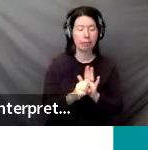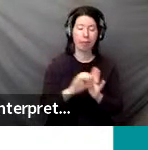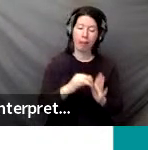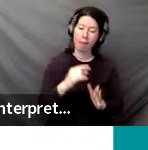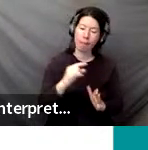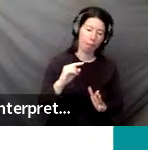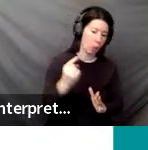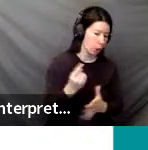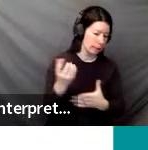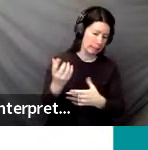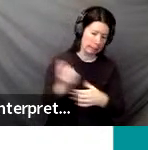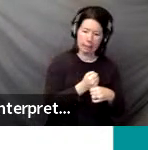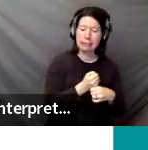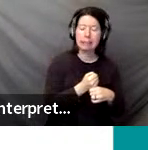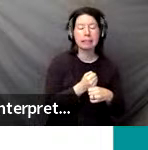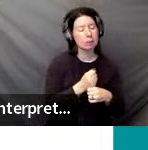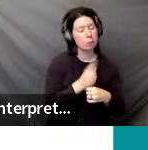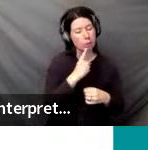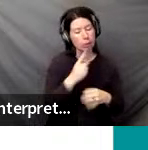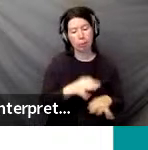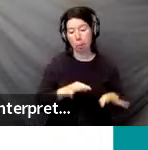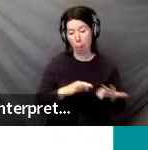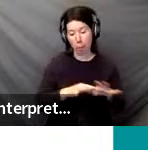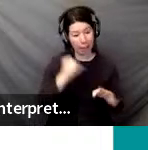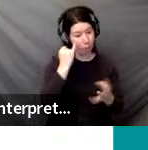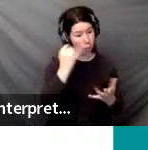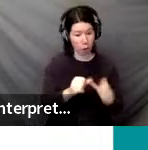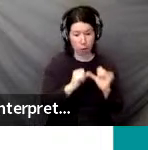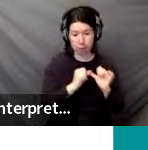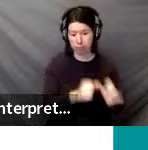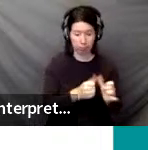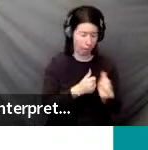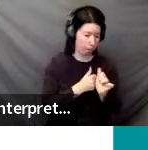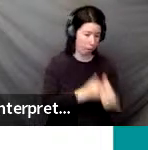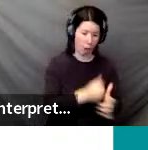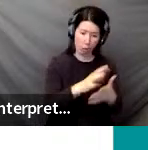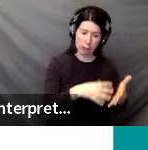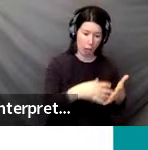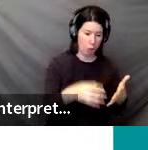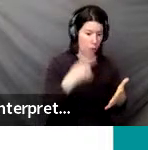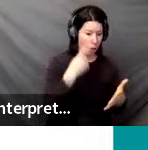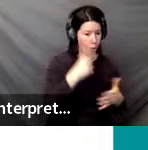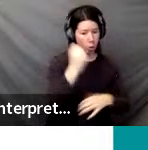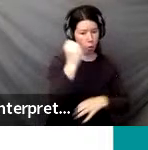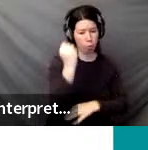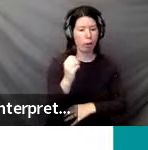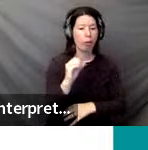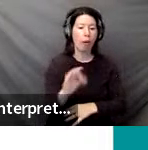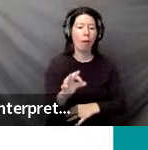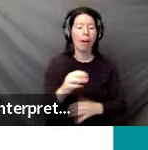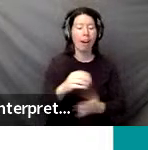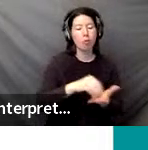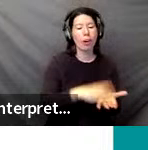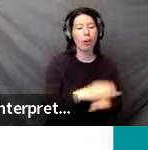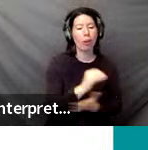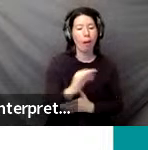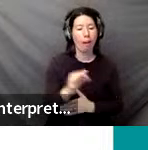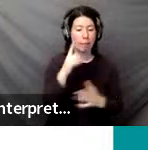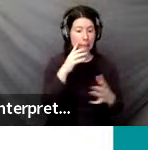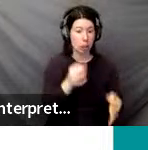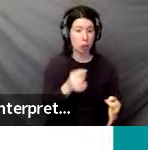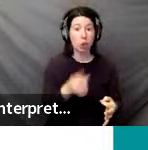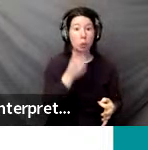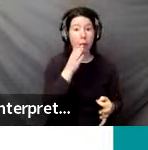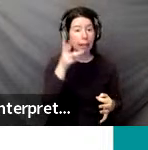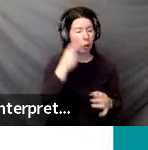critical to staying on schedule for the record of decision. And you will hear from Frank Green when